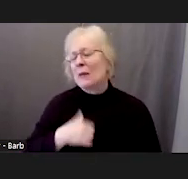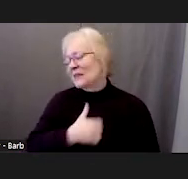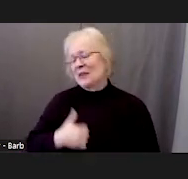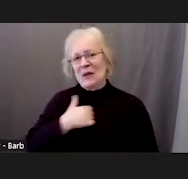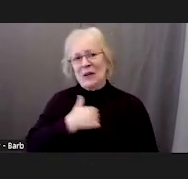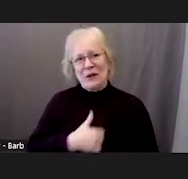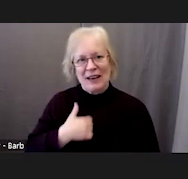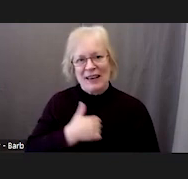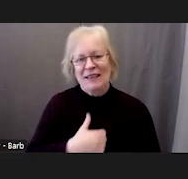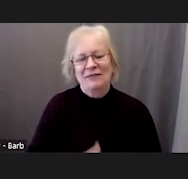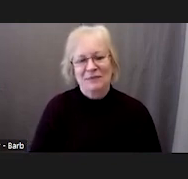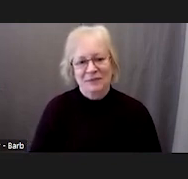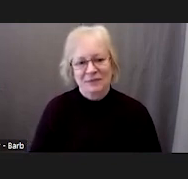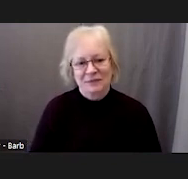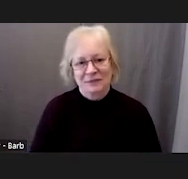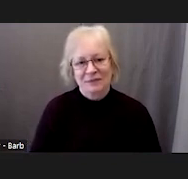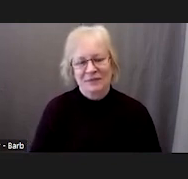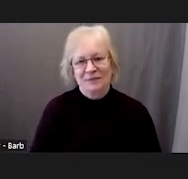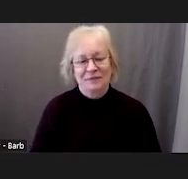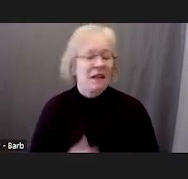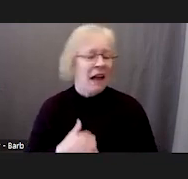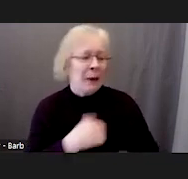Amelie. I'm used to it.